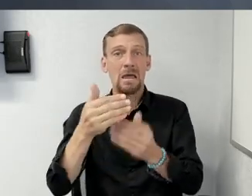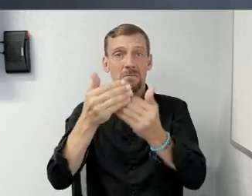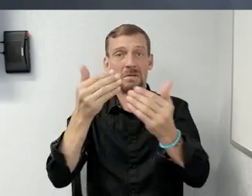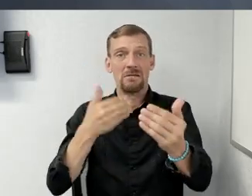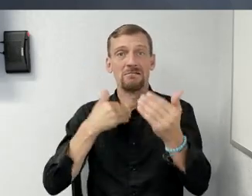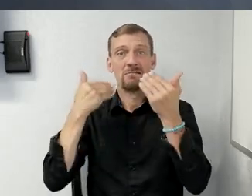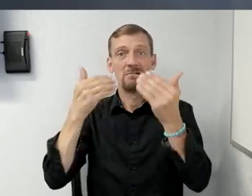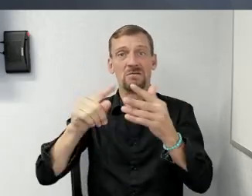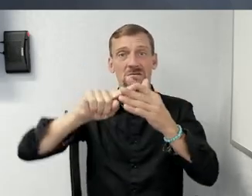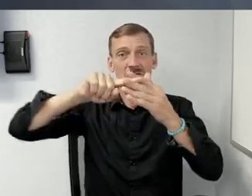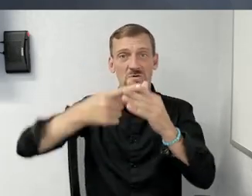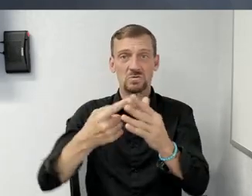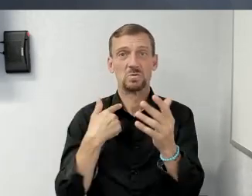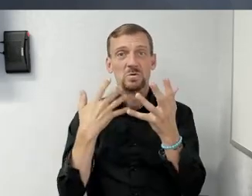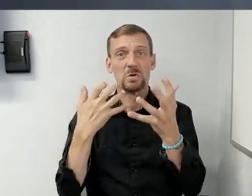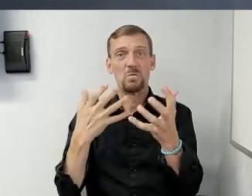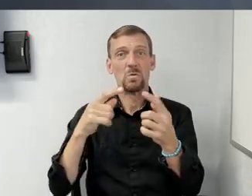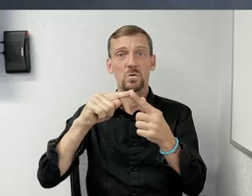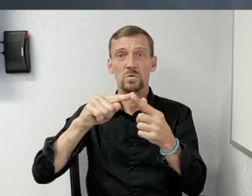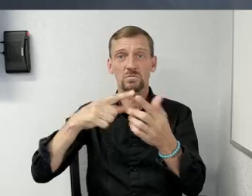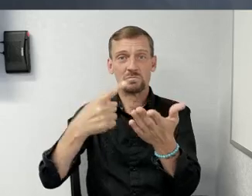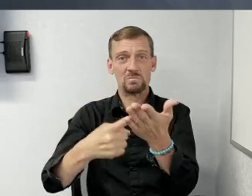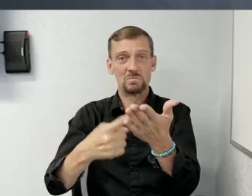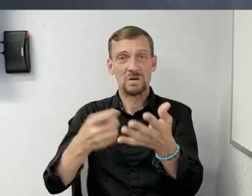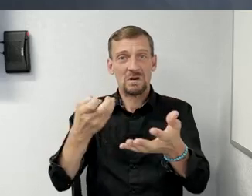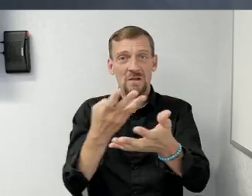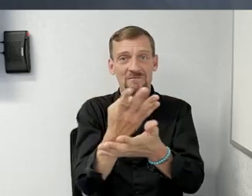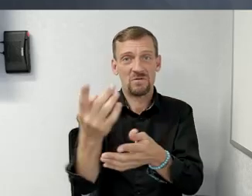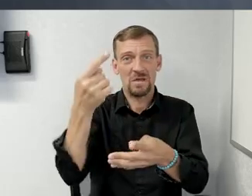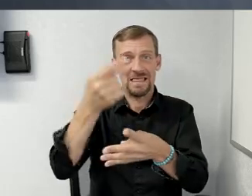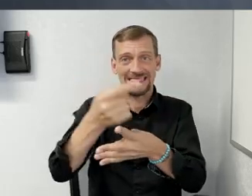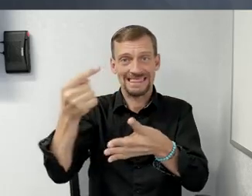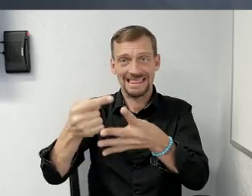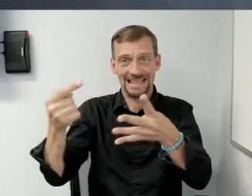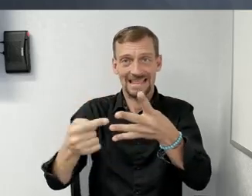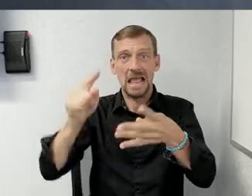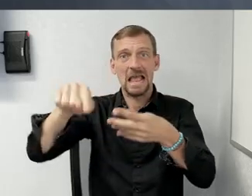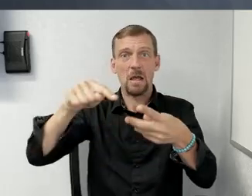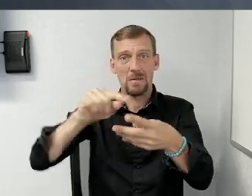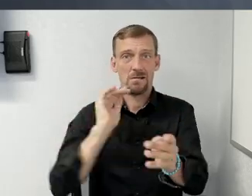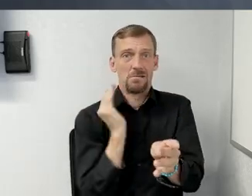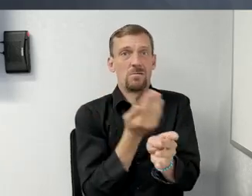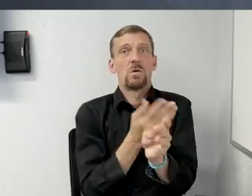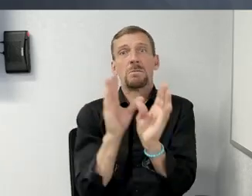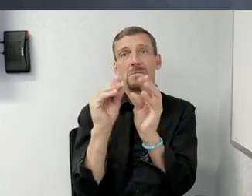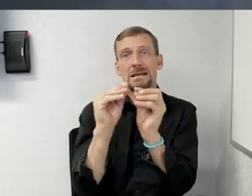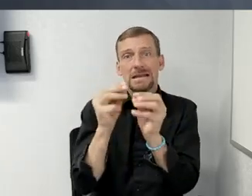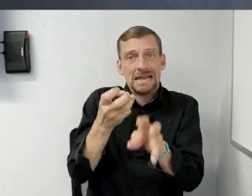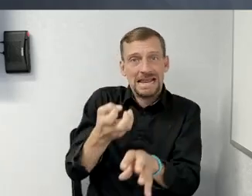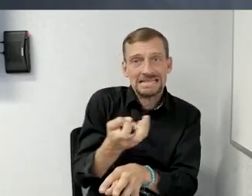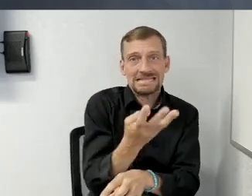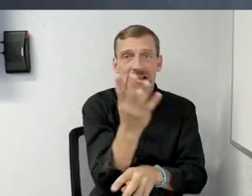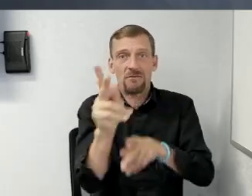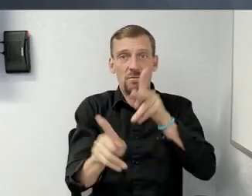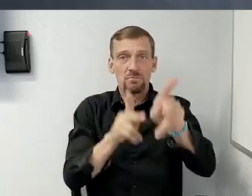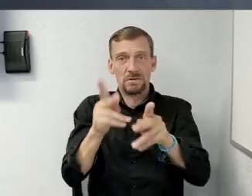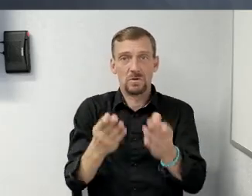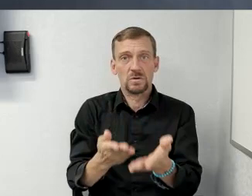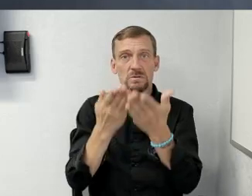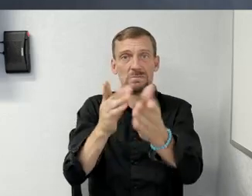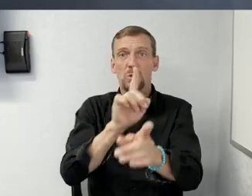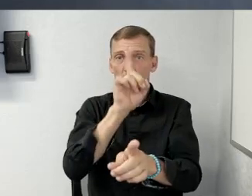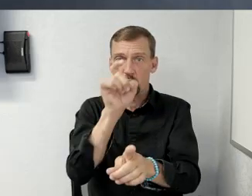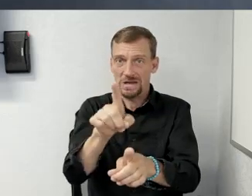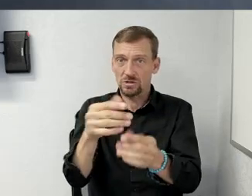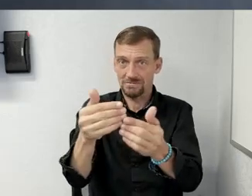we get started, I just want to go over a few logistical matters regarding tonight's meeting. Several people have submitted